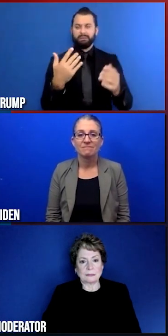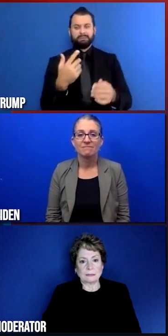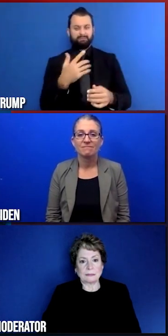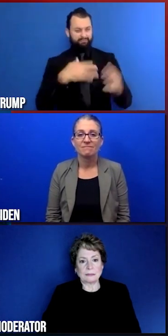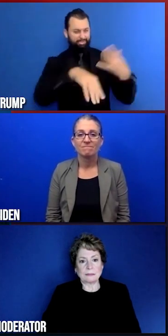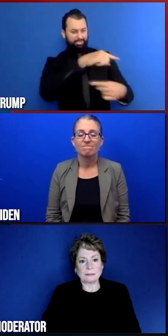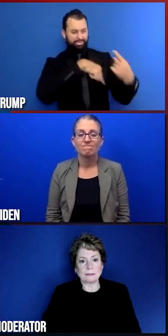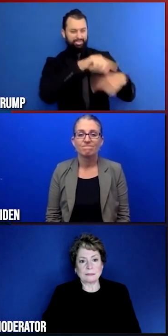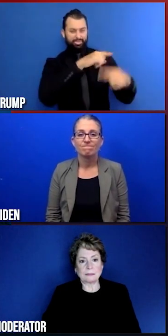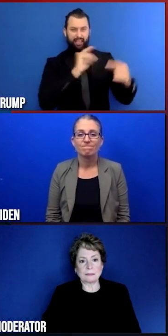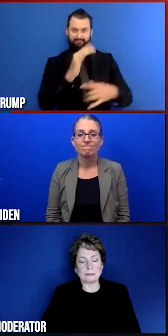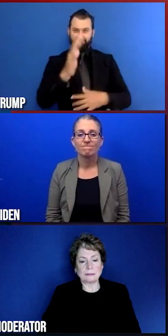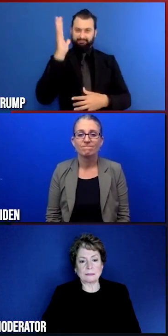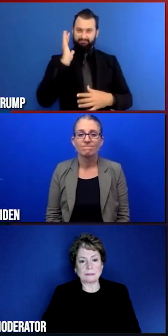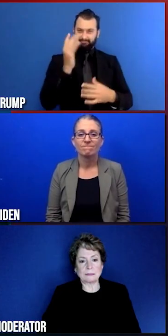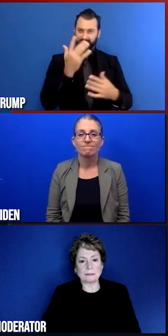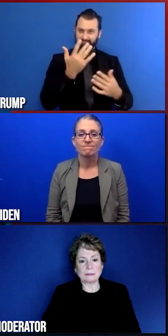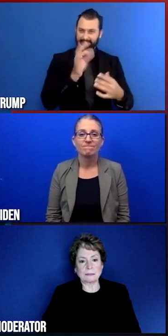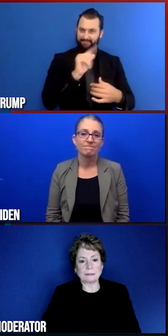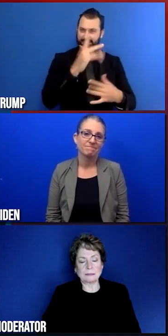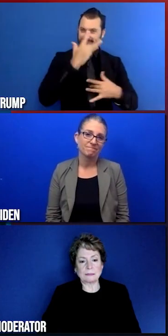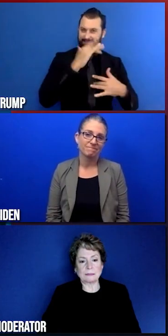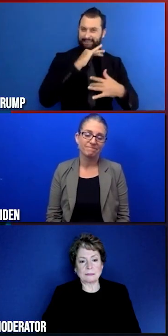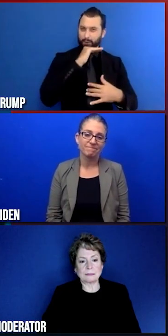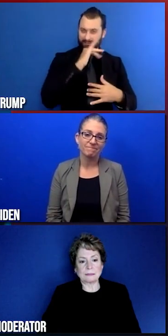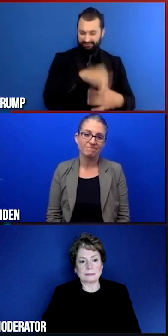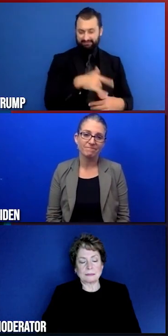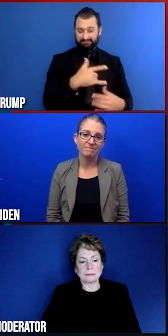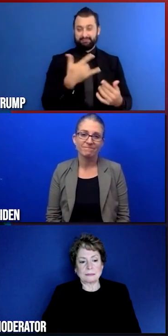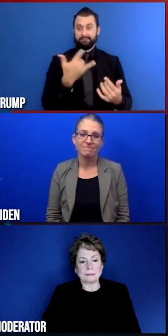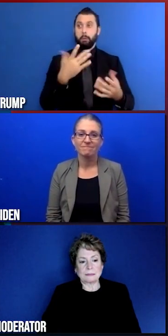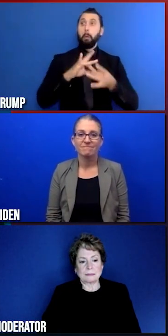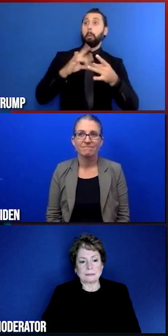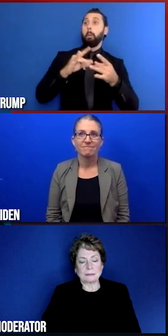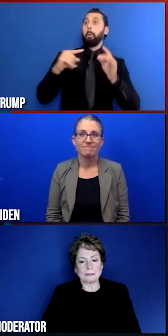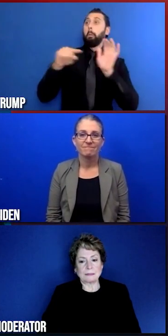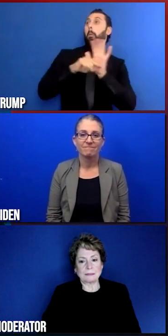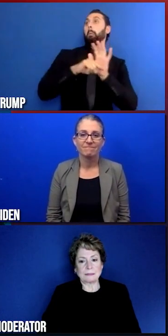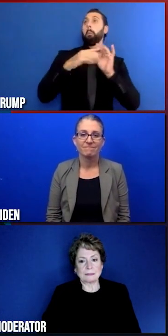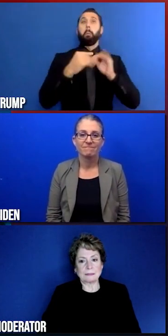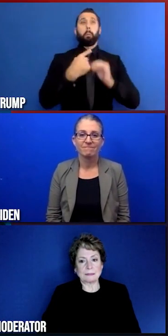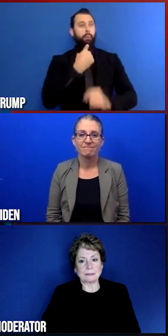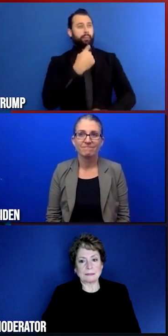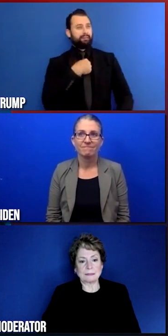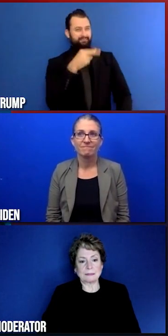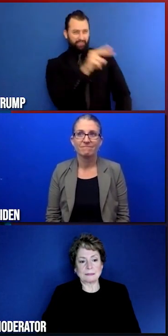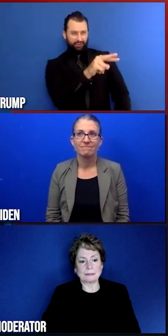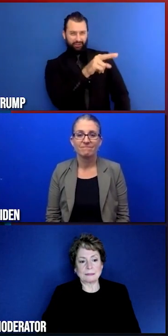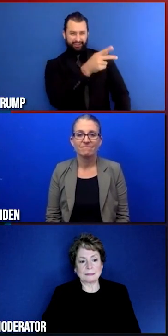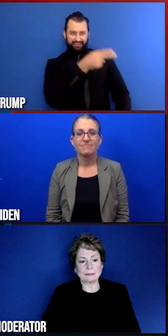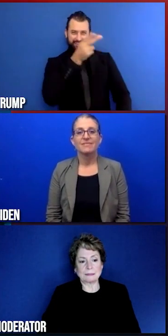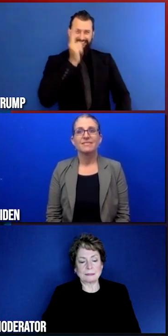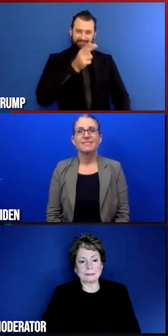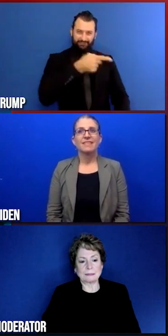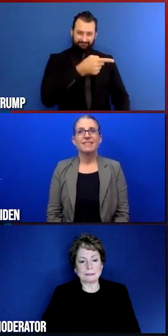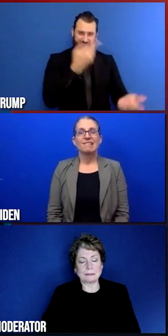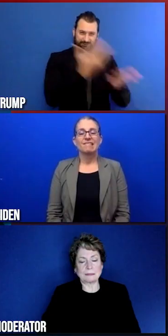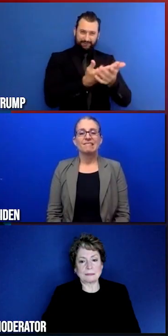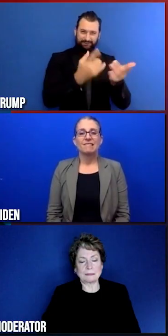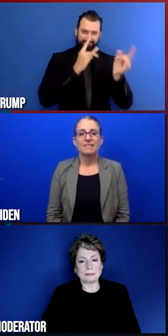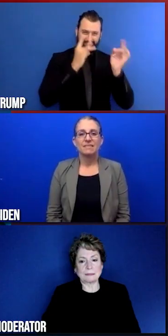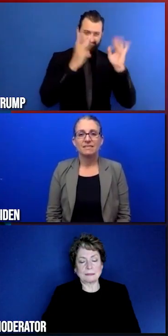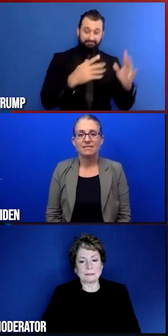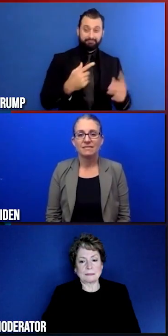way every single move that he said we should make, that's what we've done. We've done all of it. But he was way behind us. Vice President Biden,